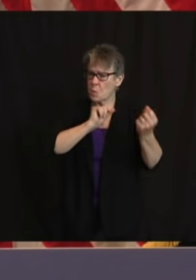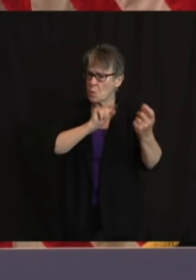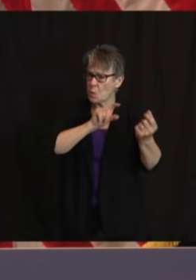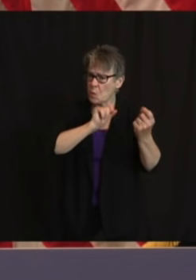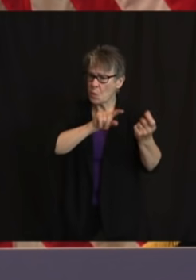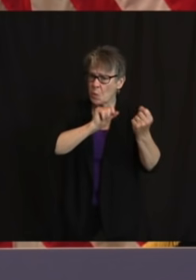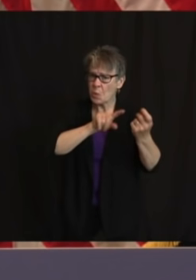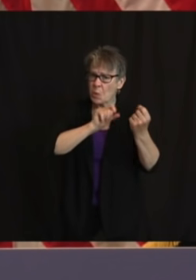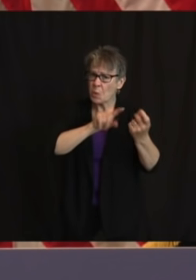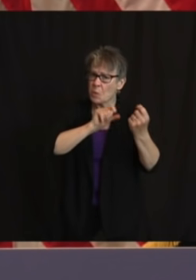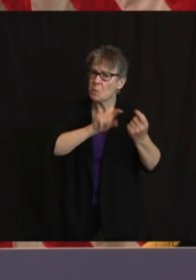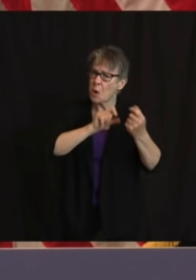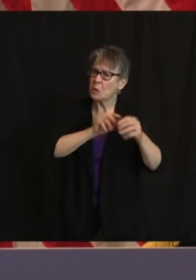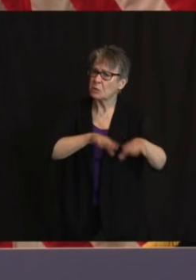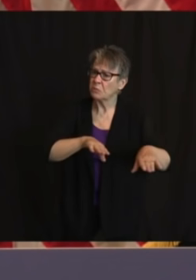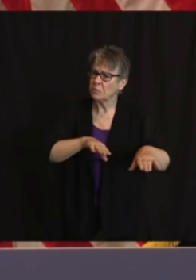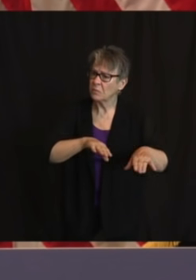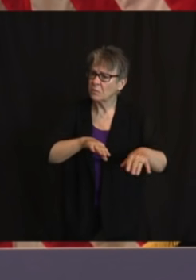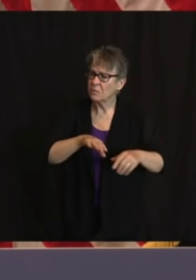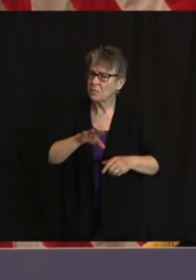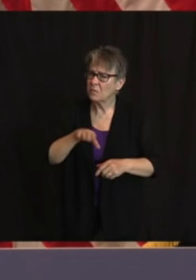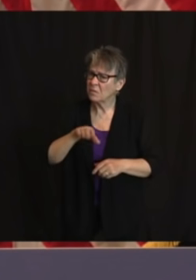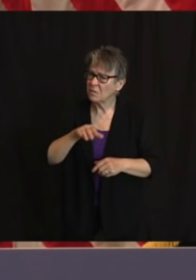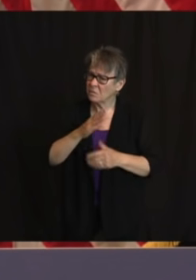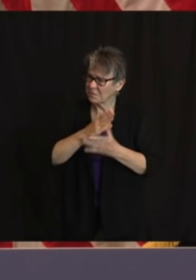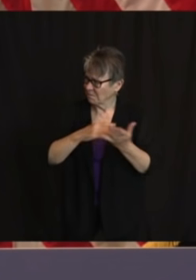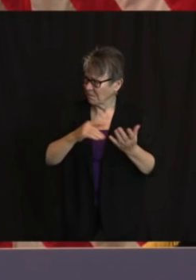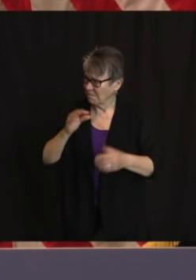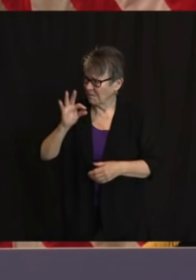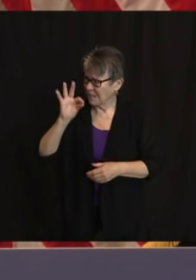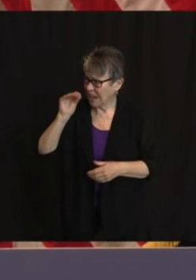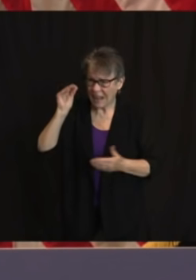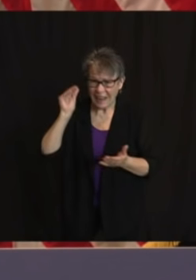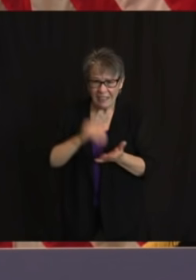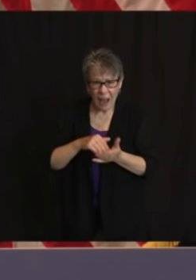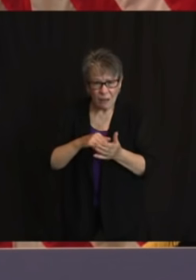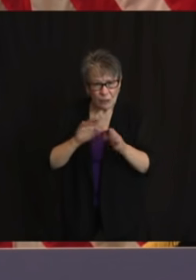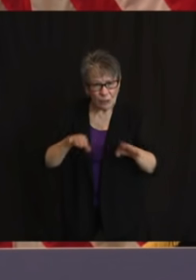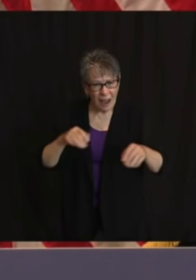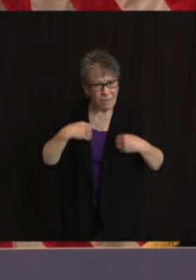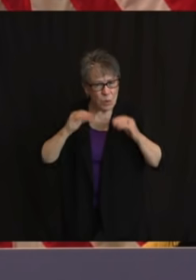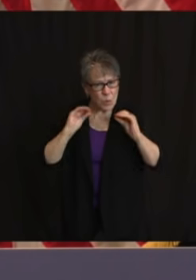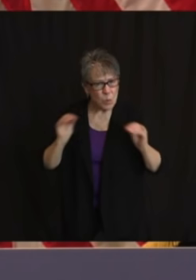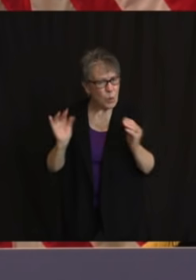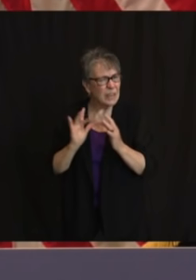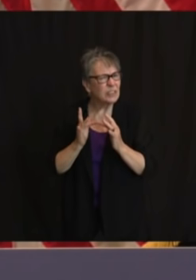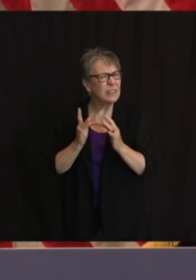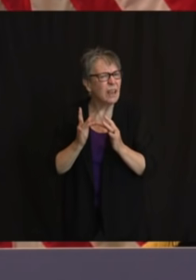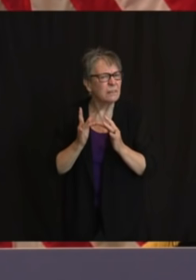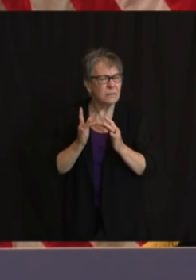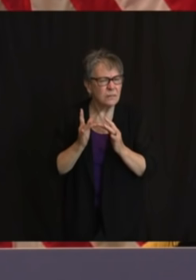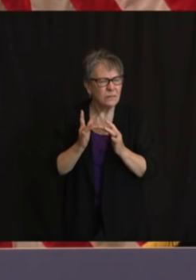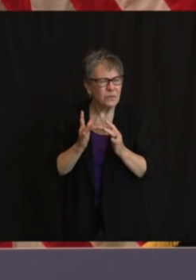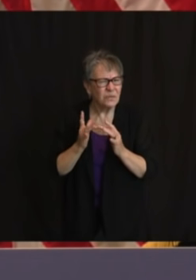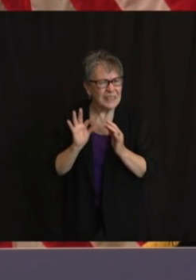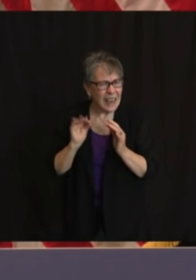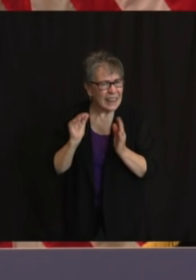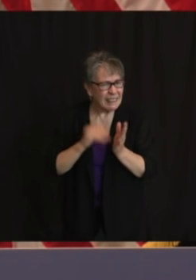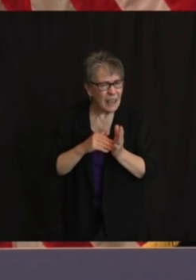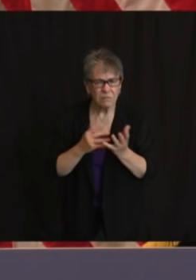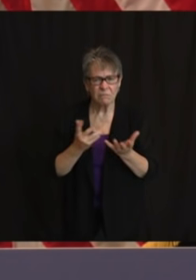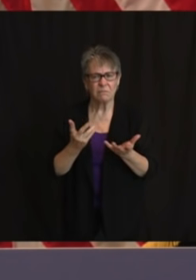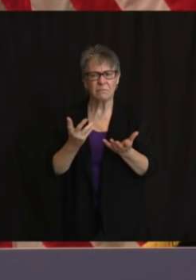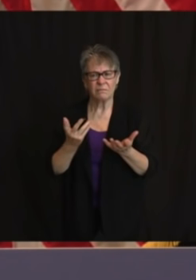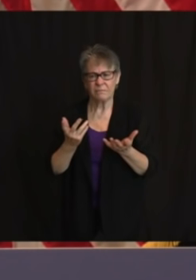children in the state with no internet access at home? What will New Jersey do to keep these kids from falling behind? Commissioner Persicelli, how